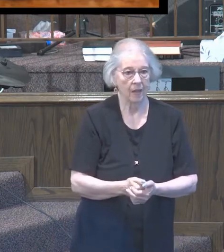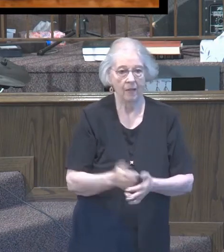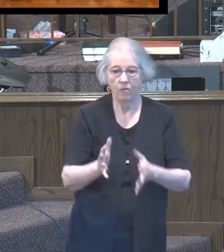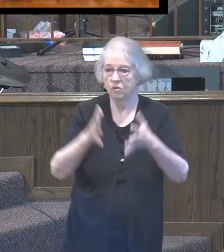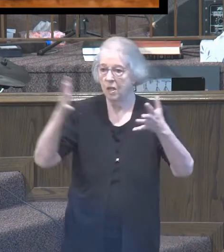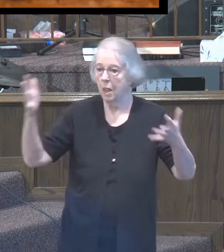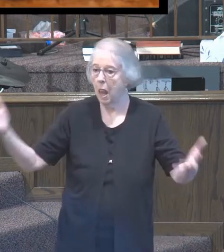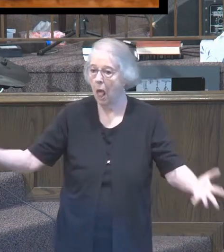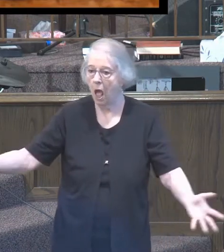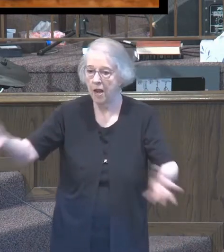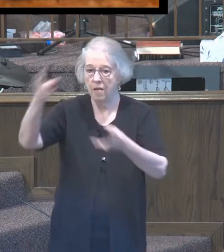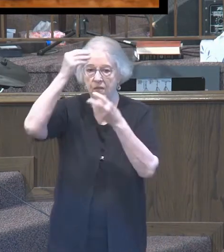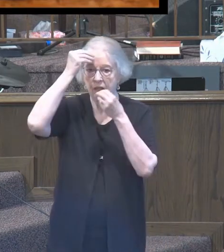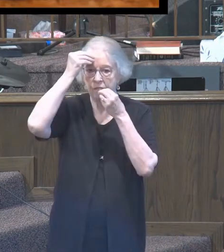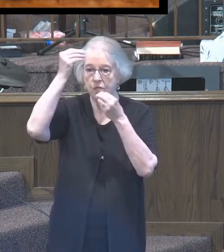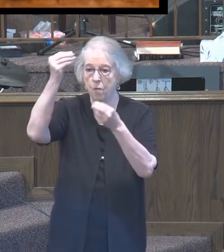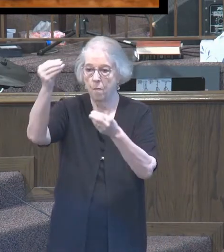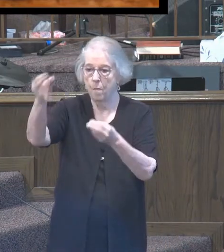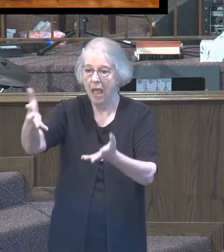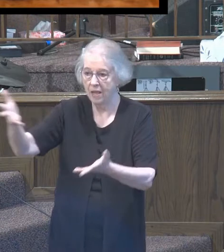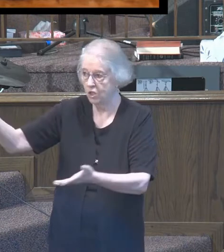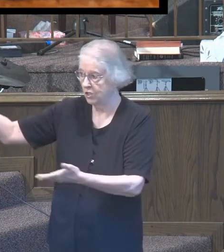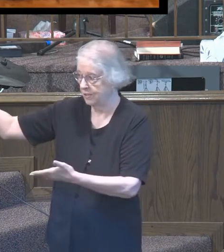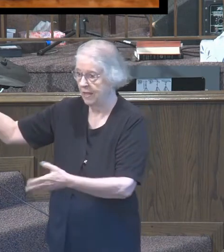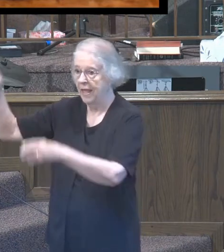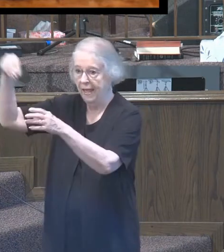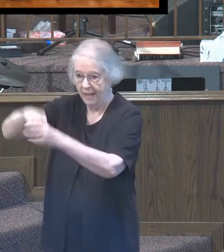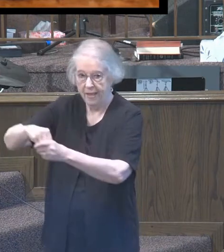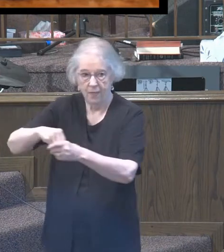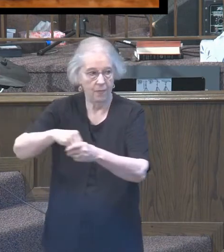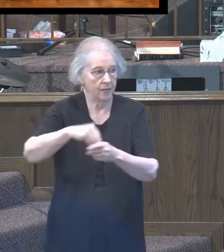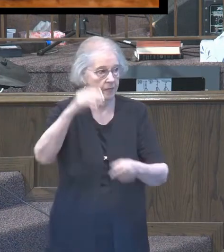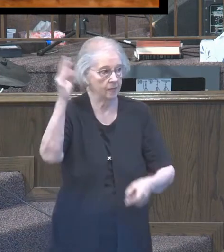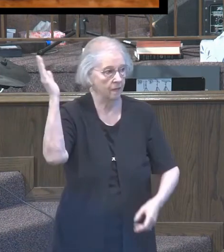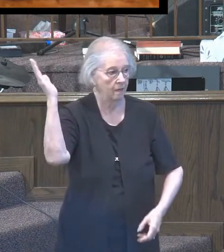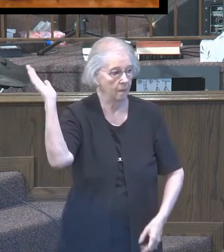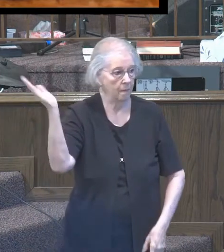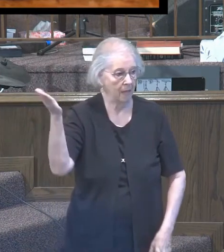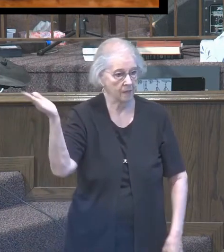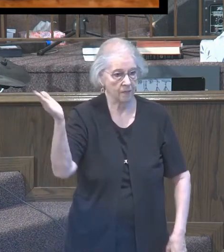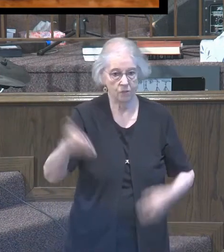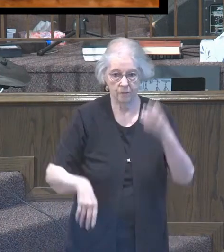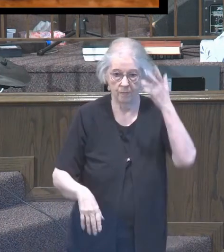can glean to preach the Sermon on the Mount is staggering.